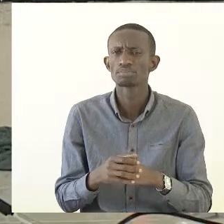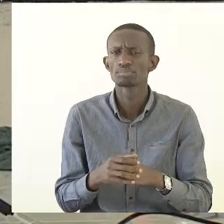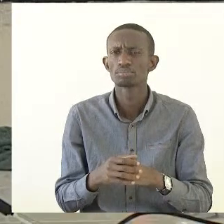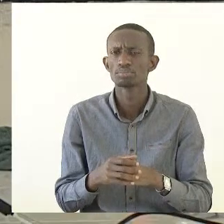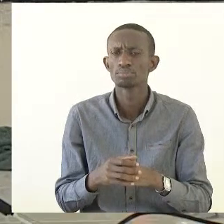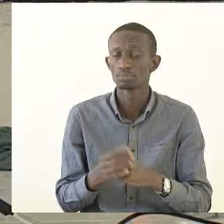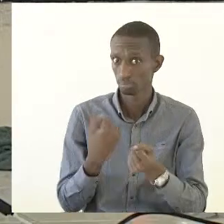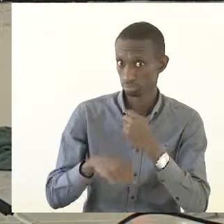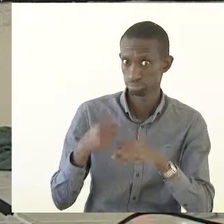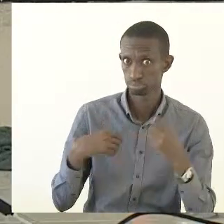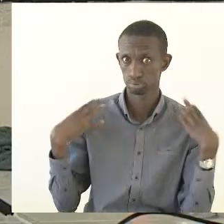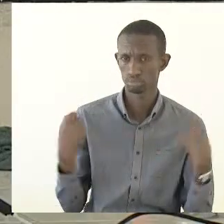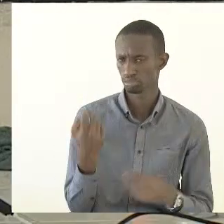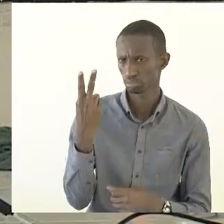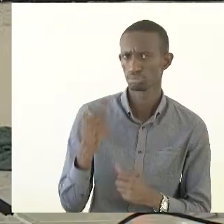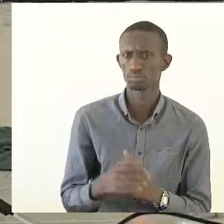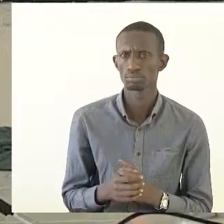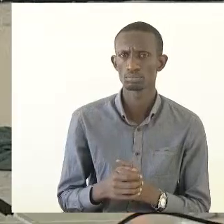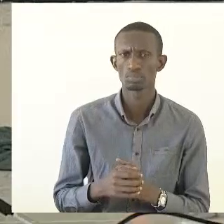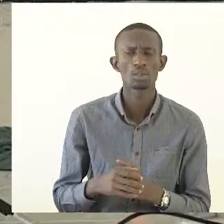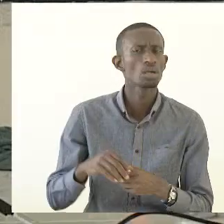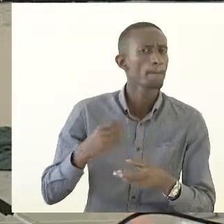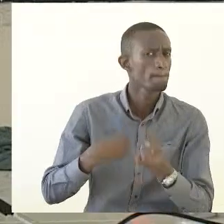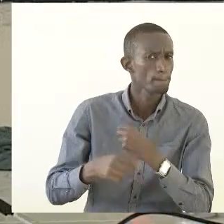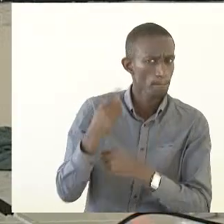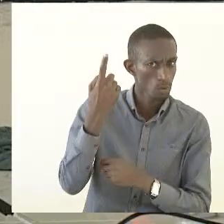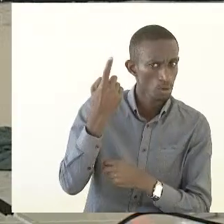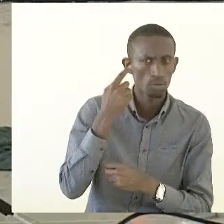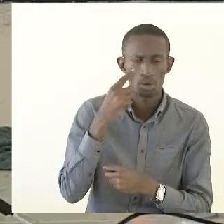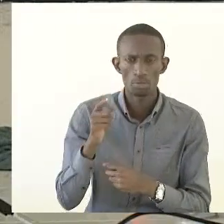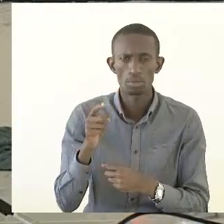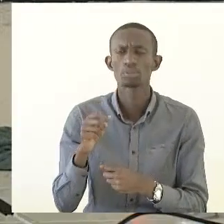testing non-reducing sugars. Practical 2 is testing about